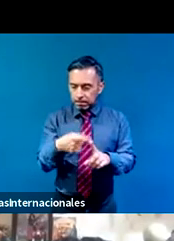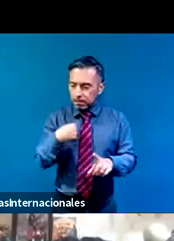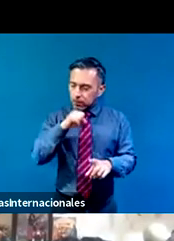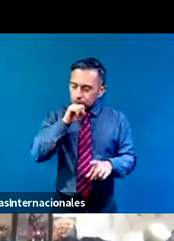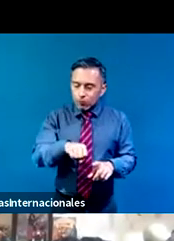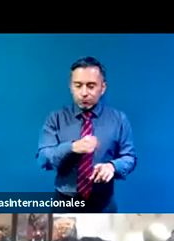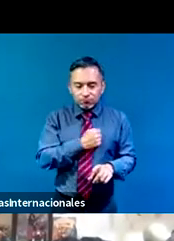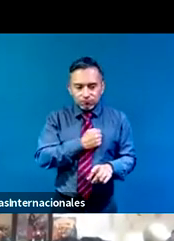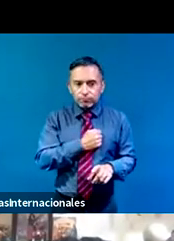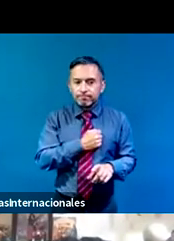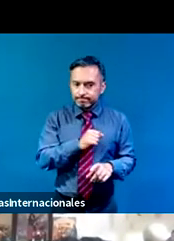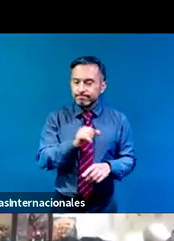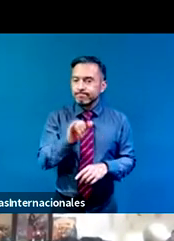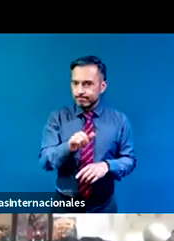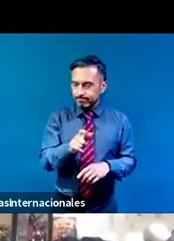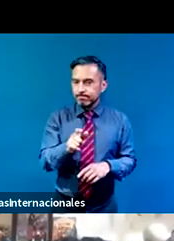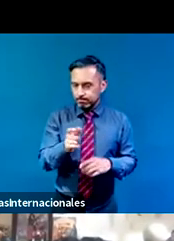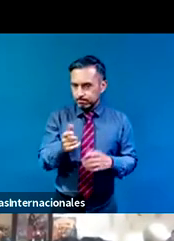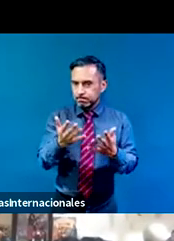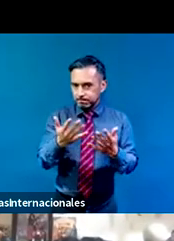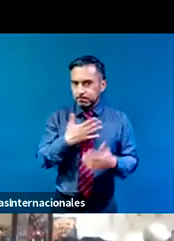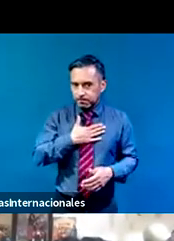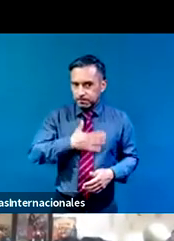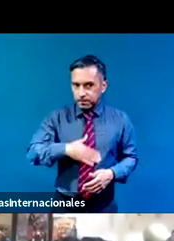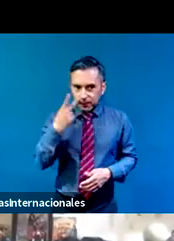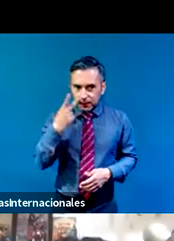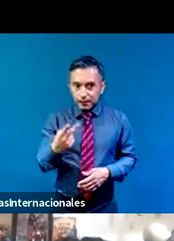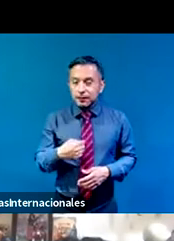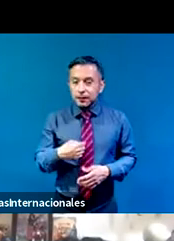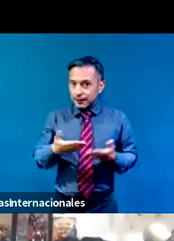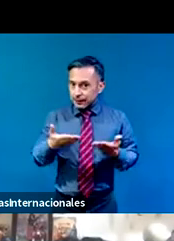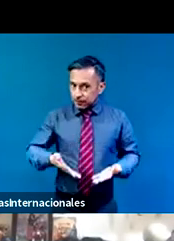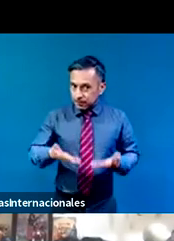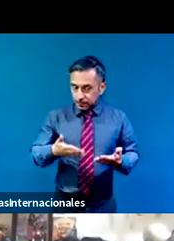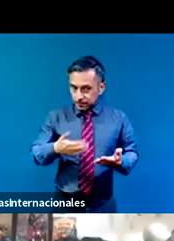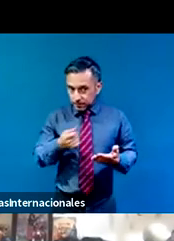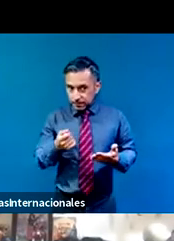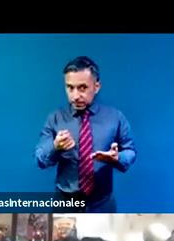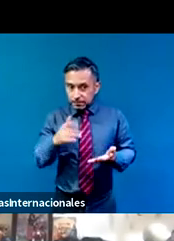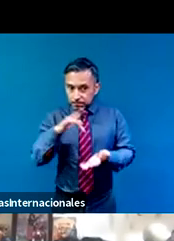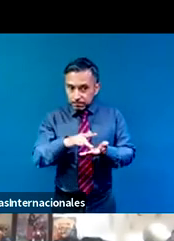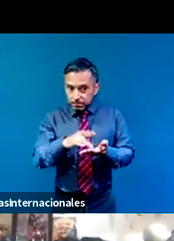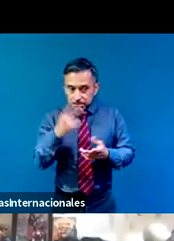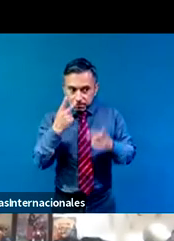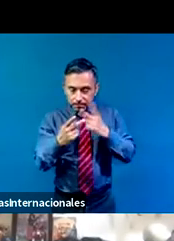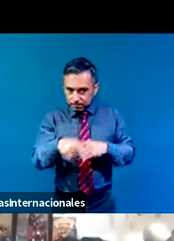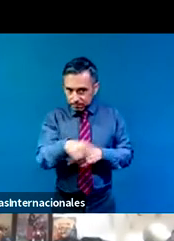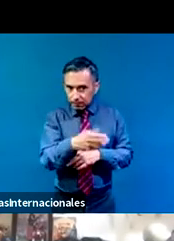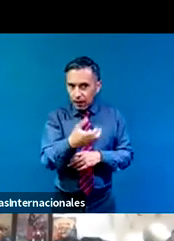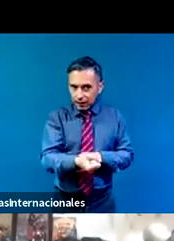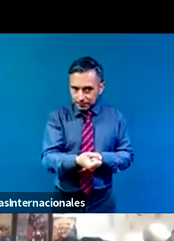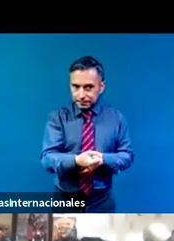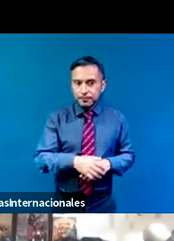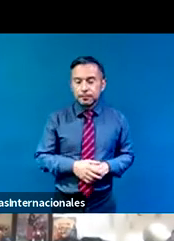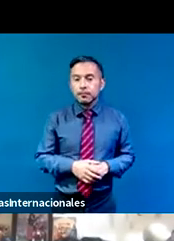what we're already seeing starting to take place. In fact, as I understand it, there are some local